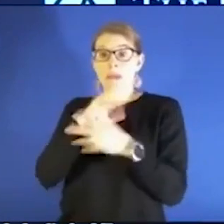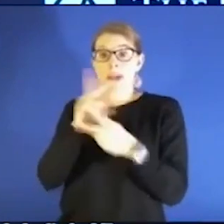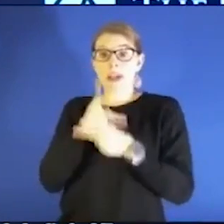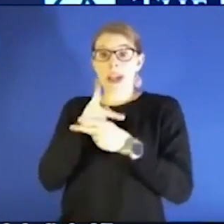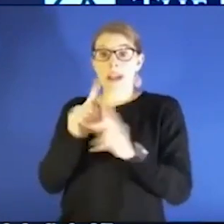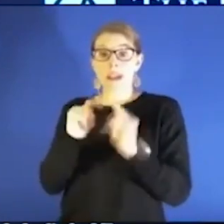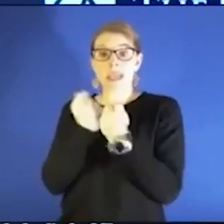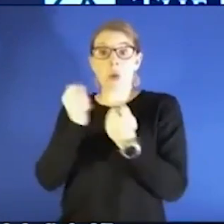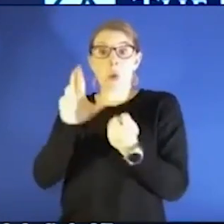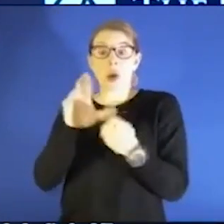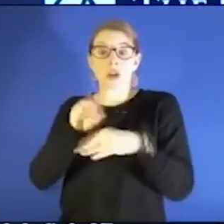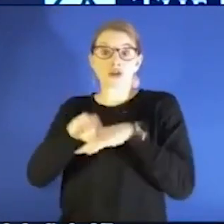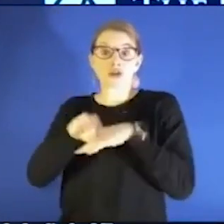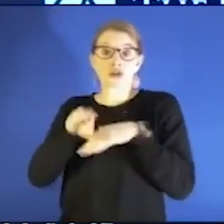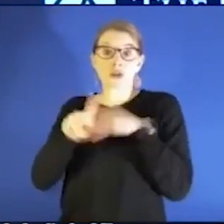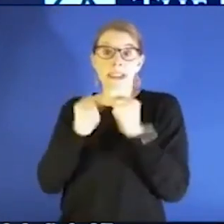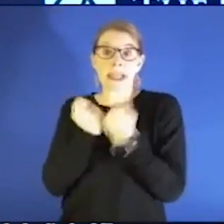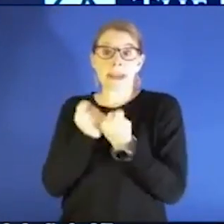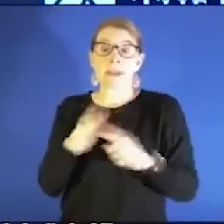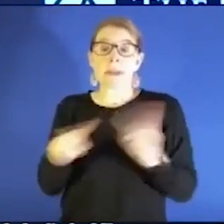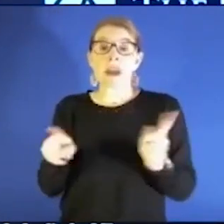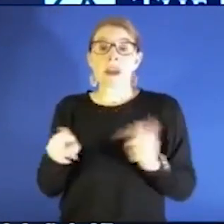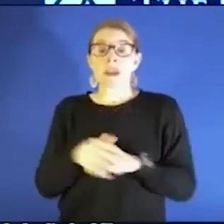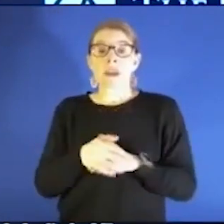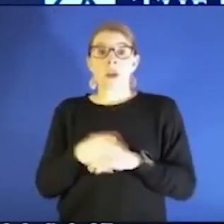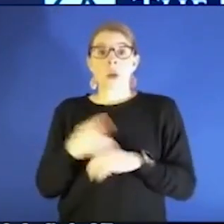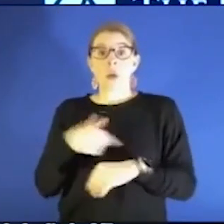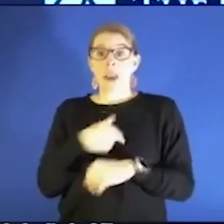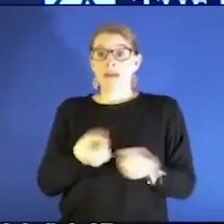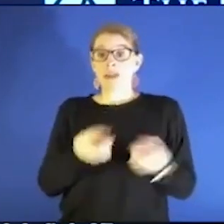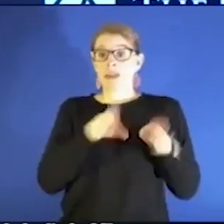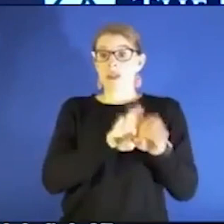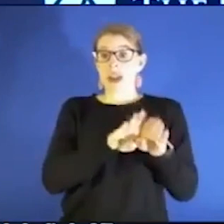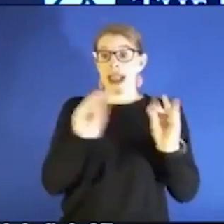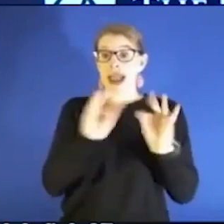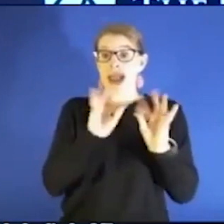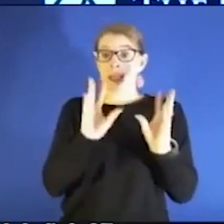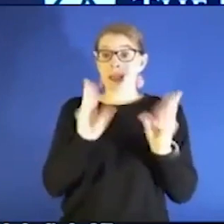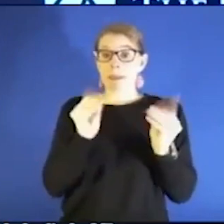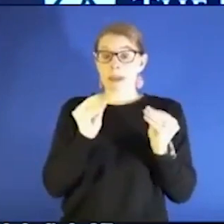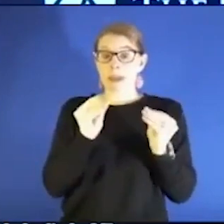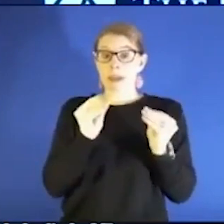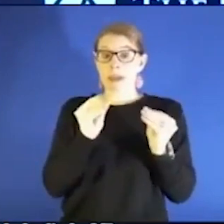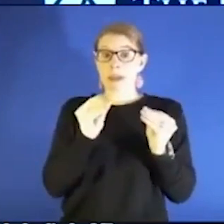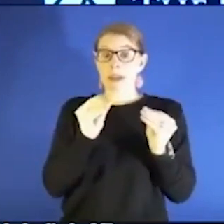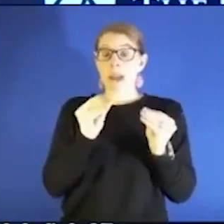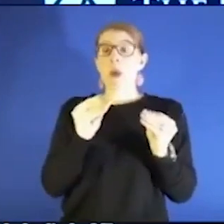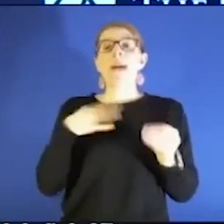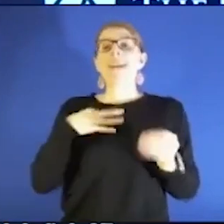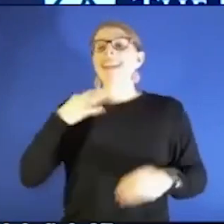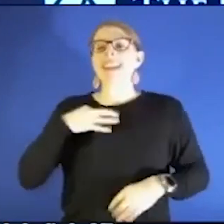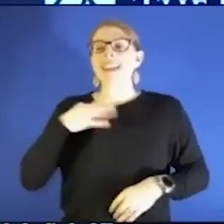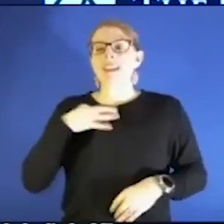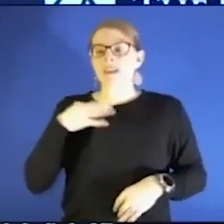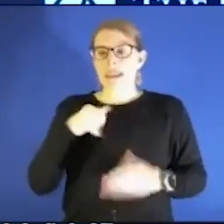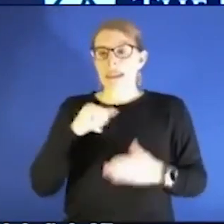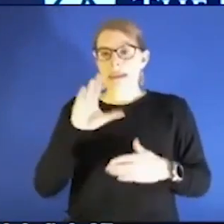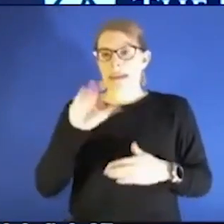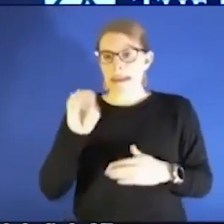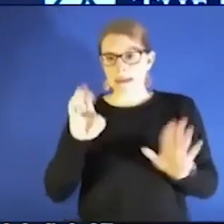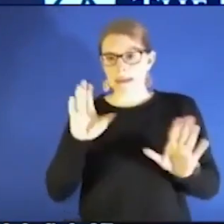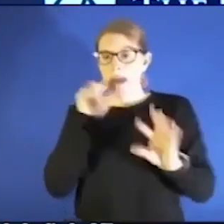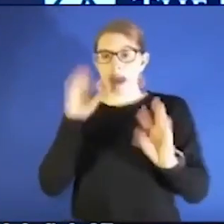teams? But whenever we're having to shut down some of our ambulatory and shut down some of our elective cases, that again just further adds